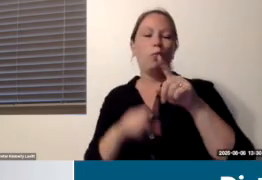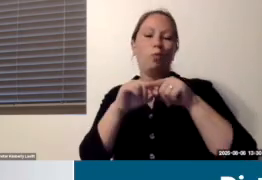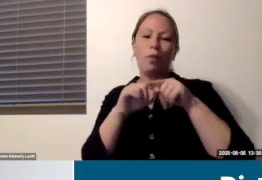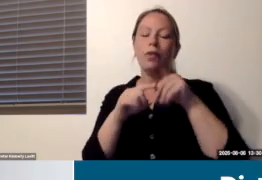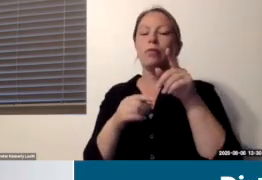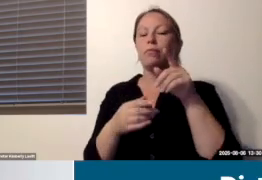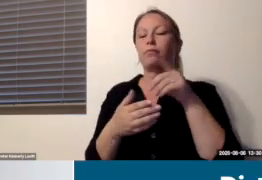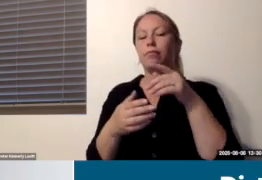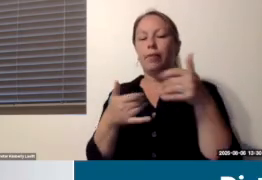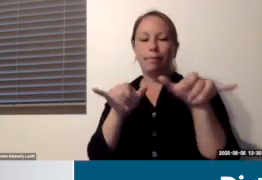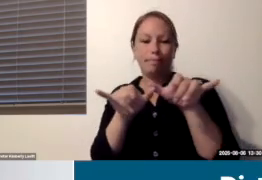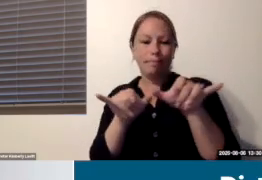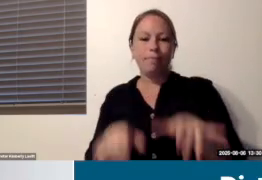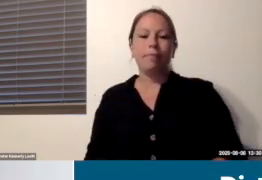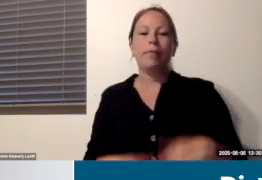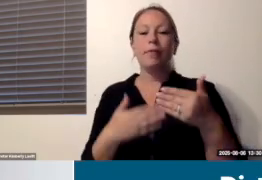All right, next slide.